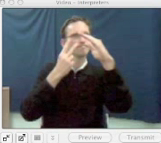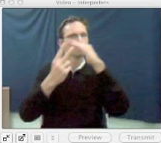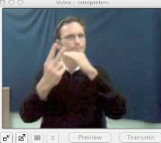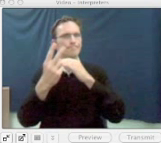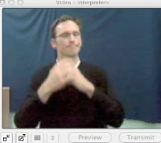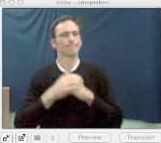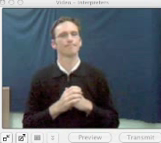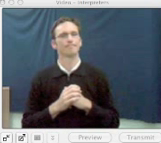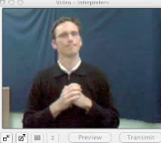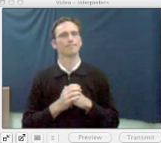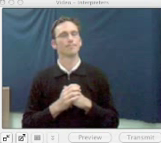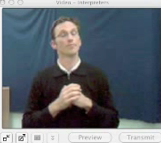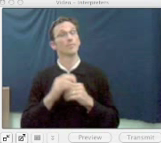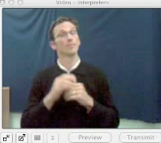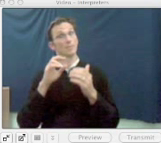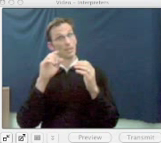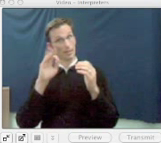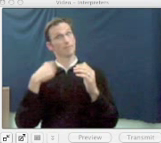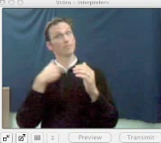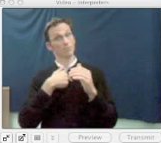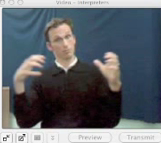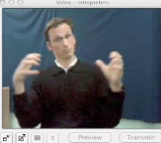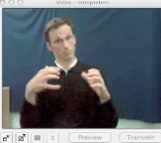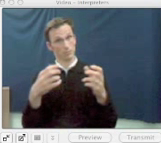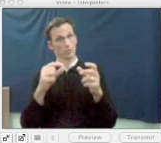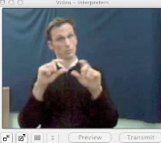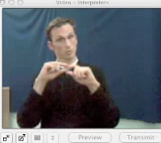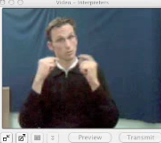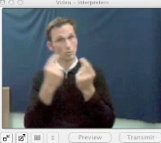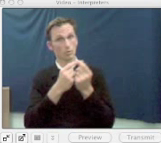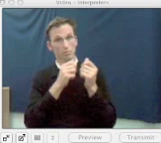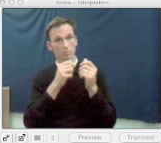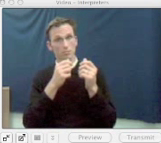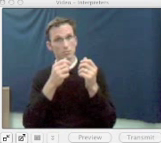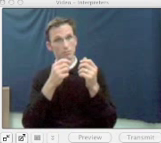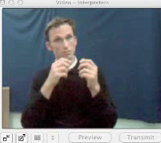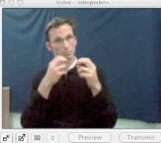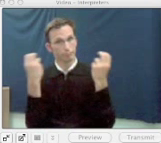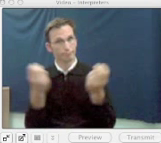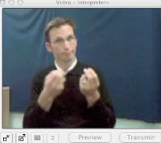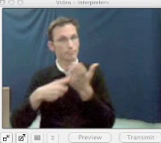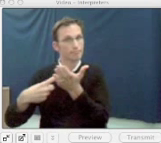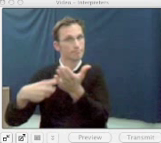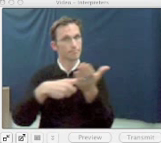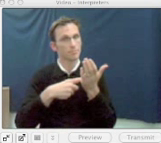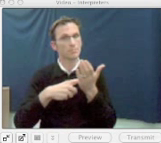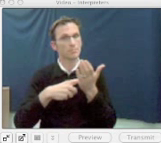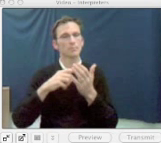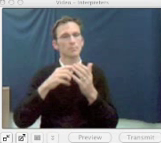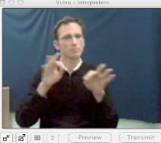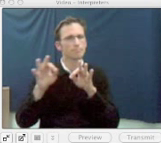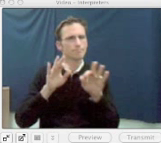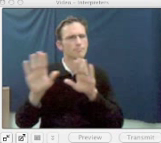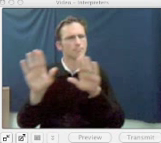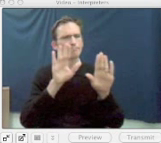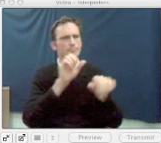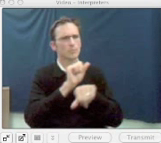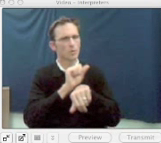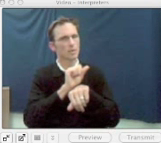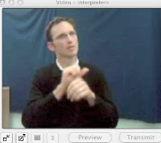the group or the process of talking about your work is a superior vision to that in your own